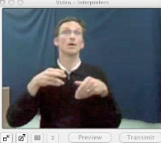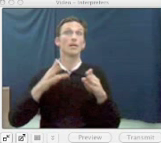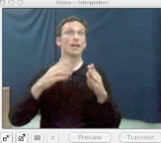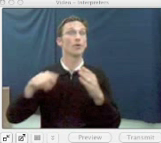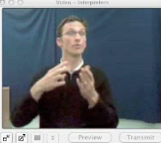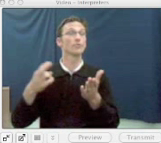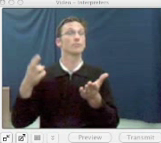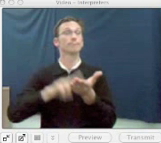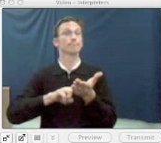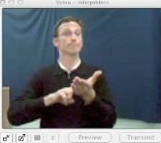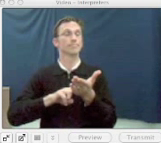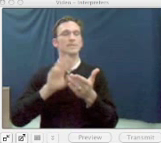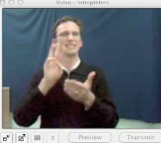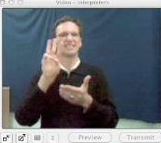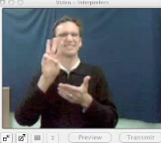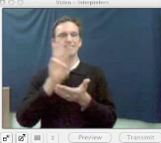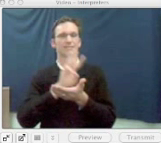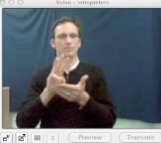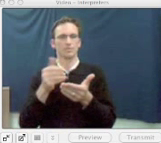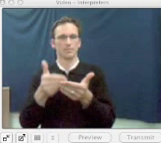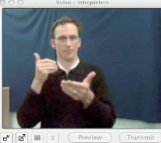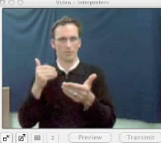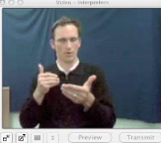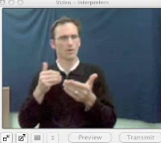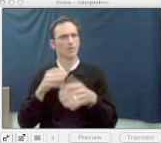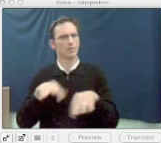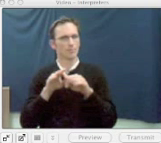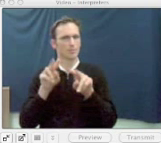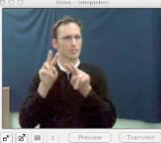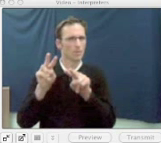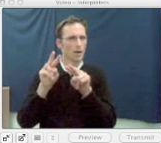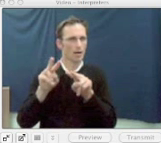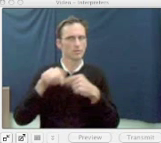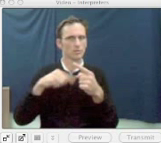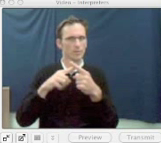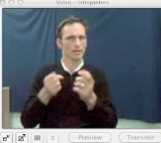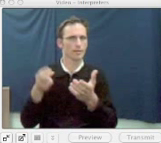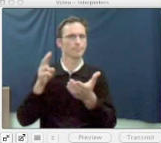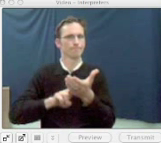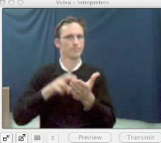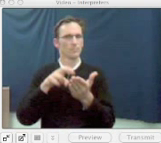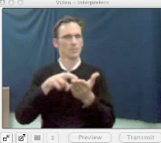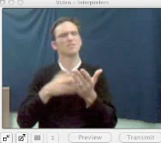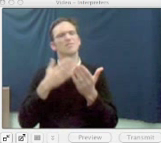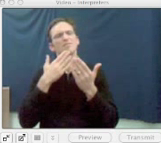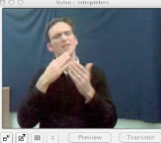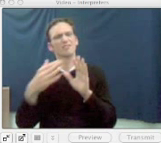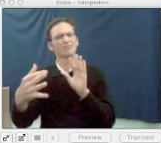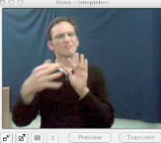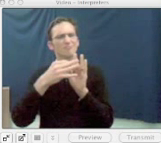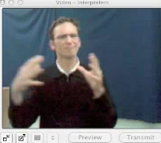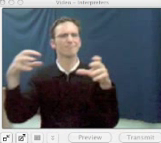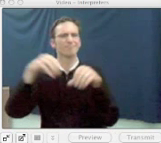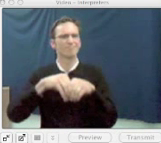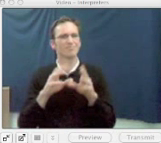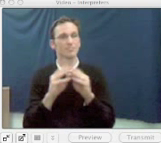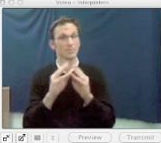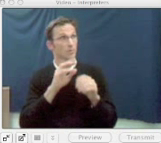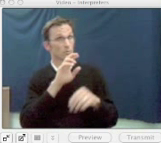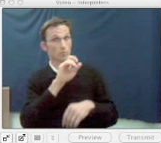before, so keep your guys' eyes open for that. And thank you so much for joining us. Robyn, any last comments before we let people